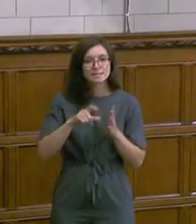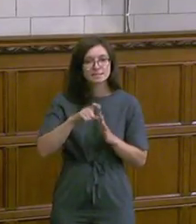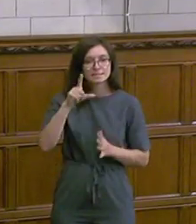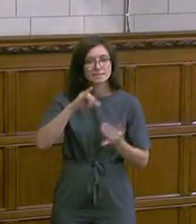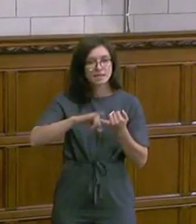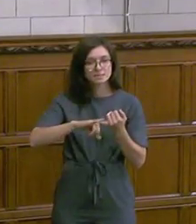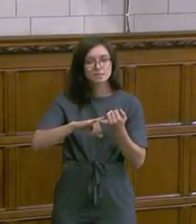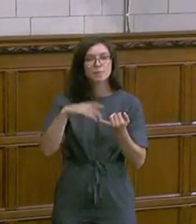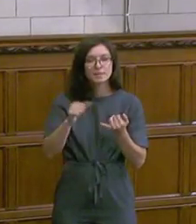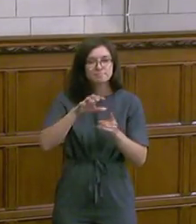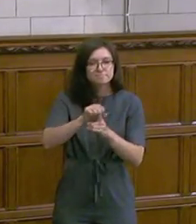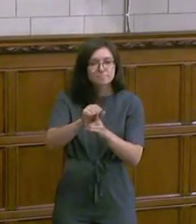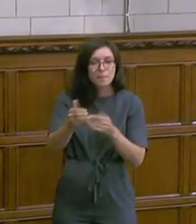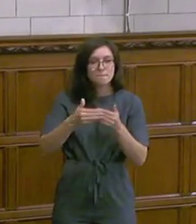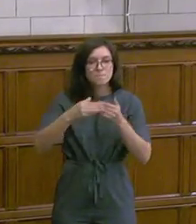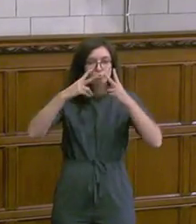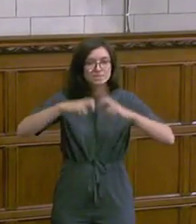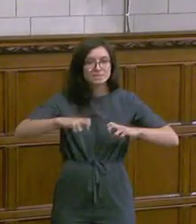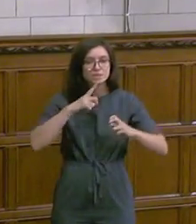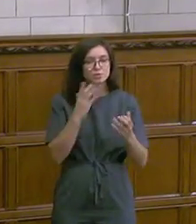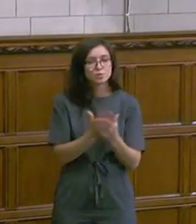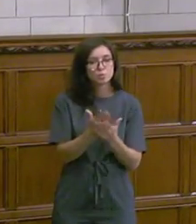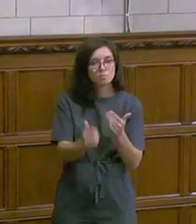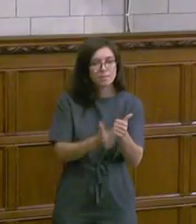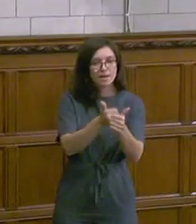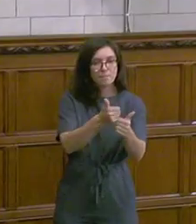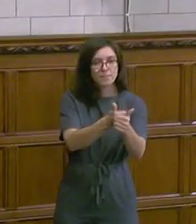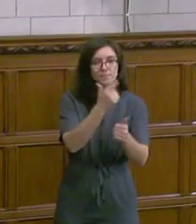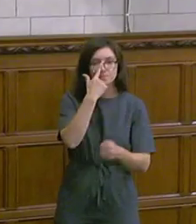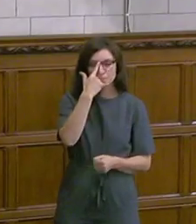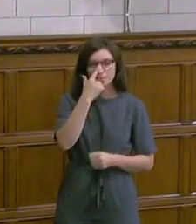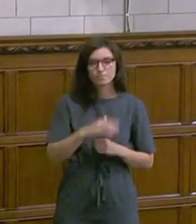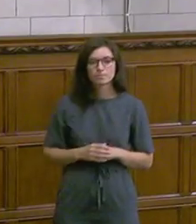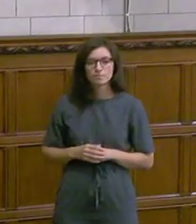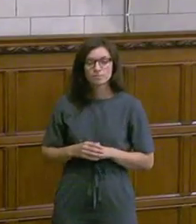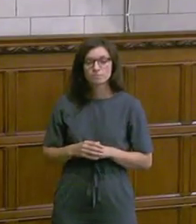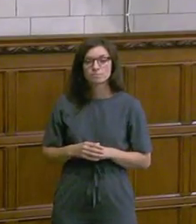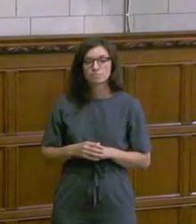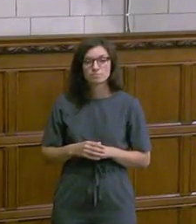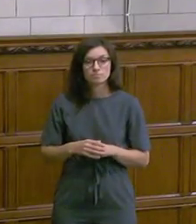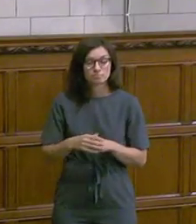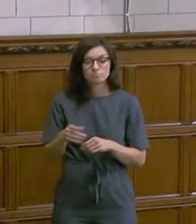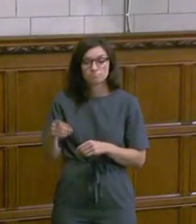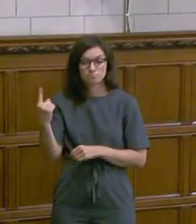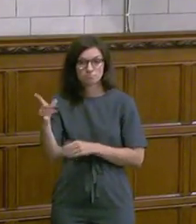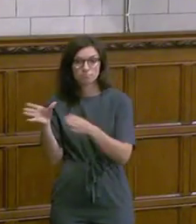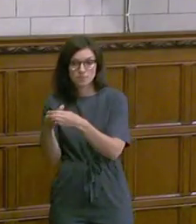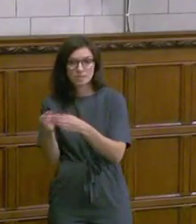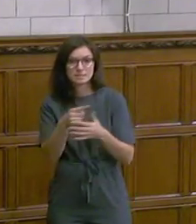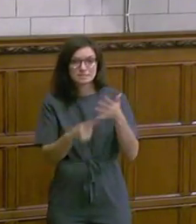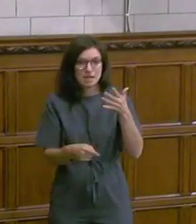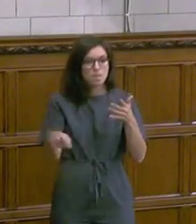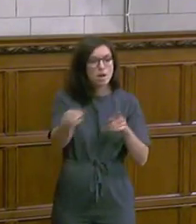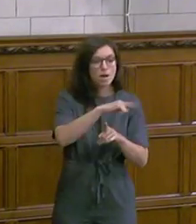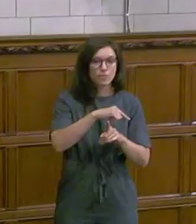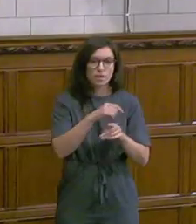some more background material to back up their concerns. And it's not just the NDCS that says this. Funding pressures have also been recognised